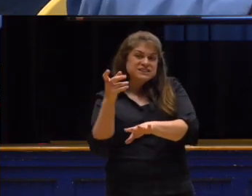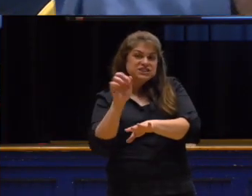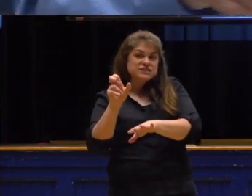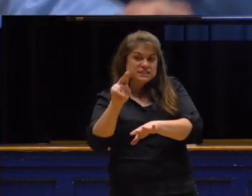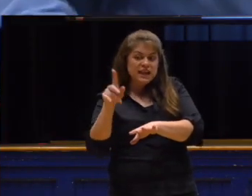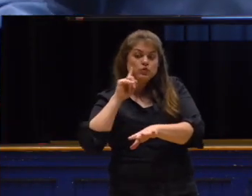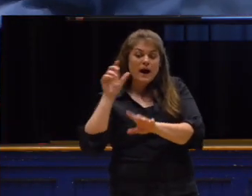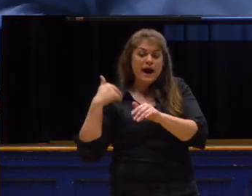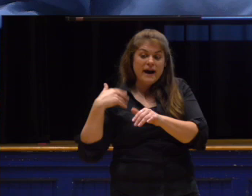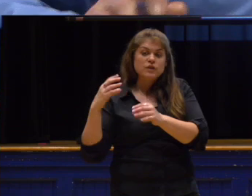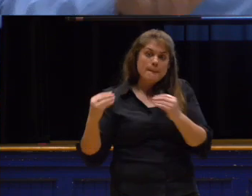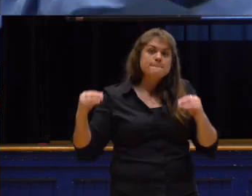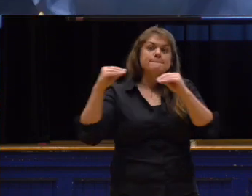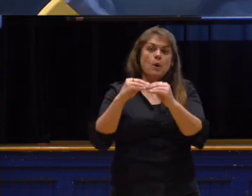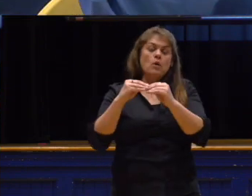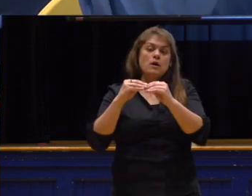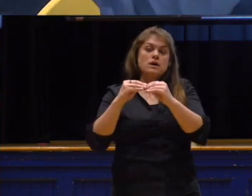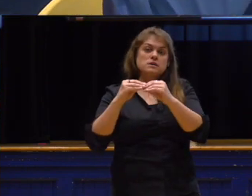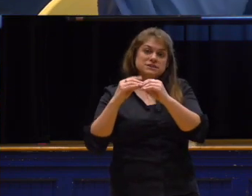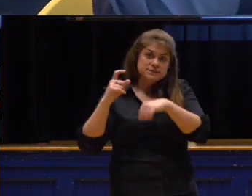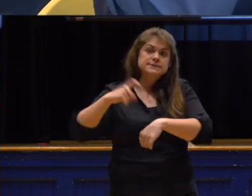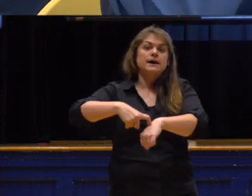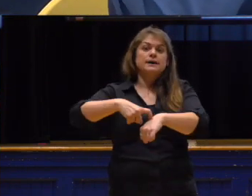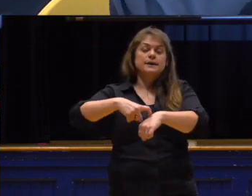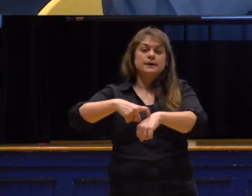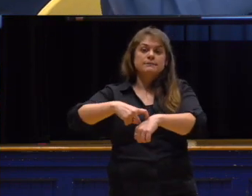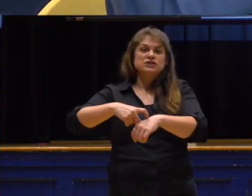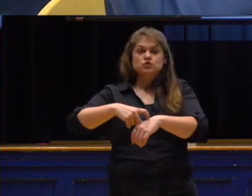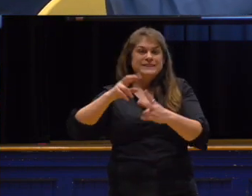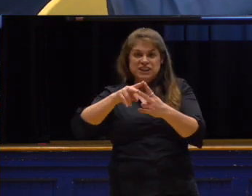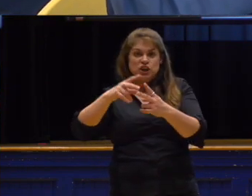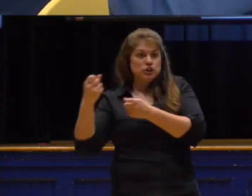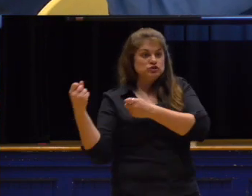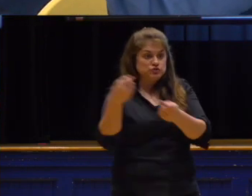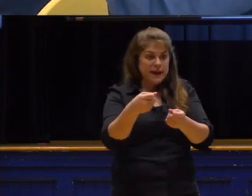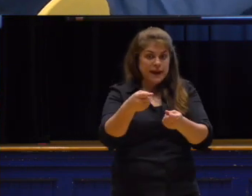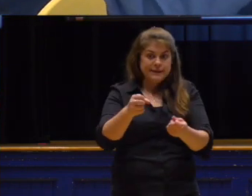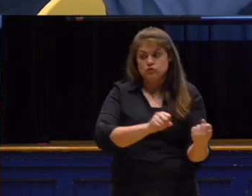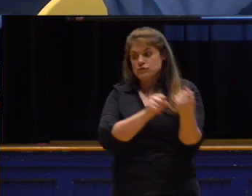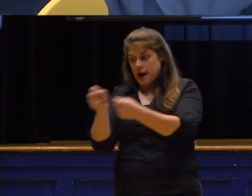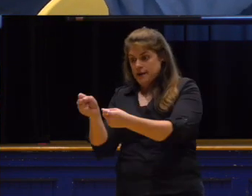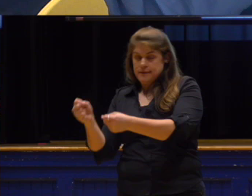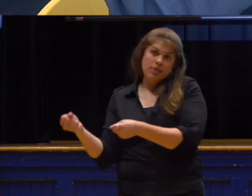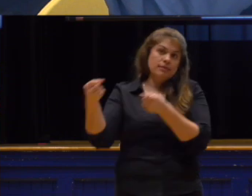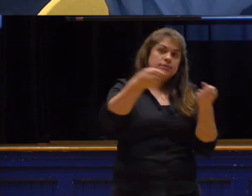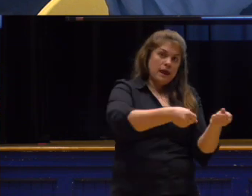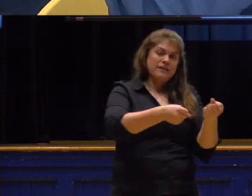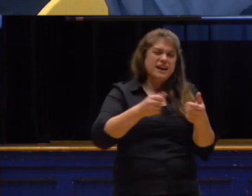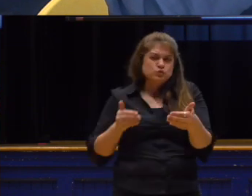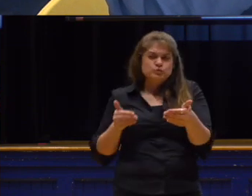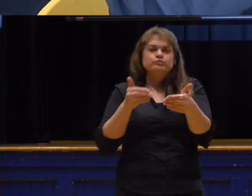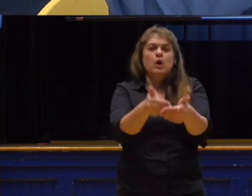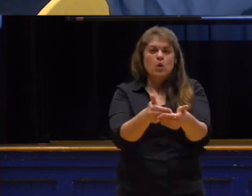but on Dickinson, you will have a lot more opportunity to either go straight, right, left as you approach